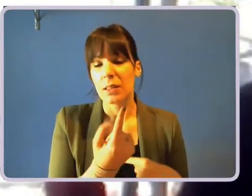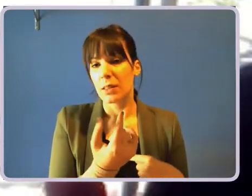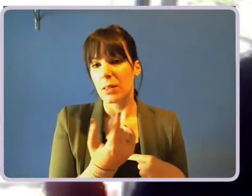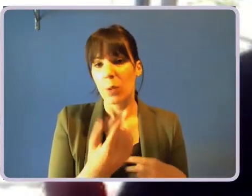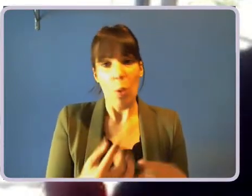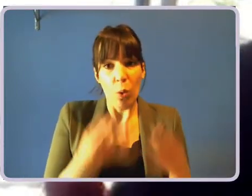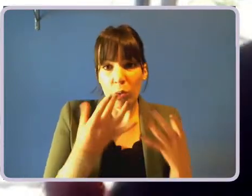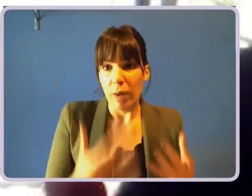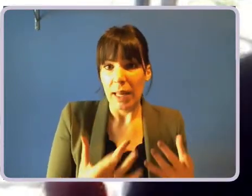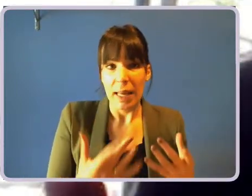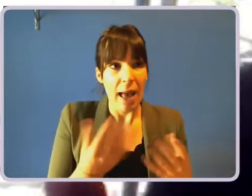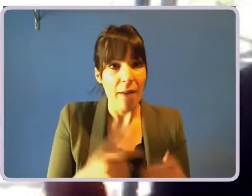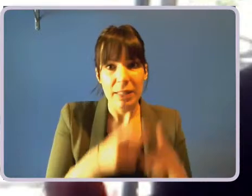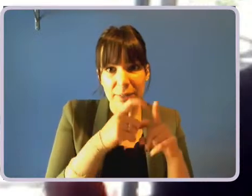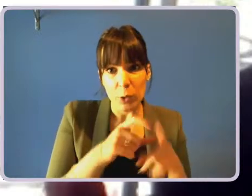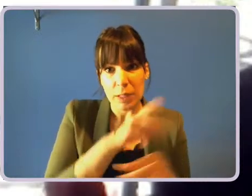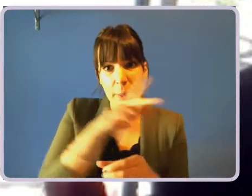think